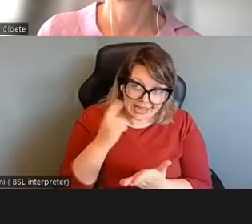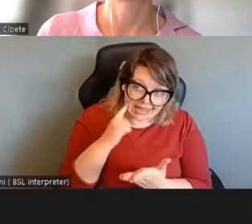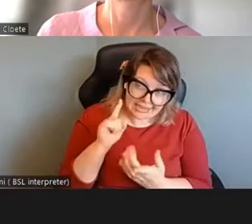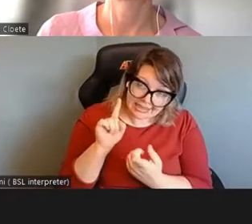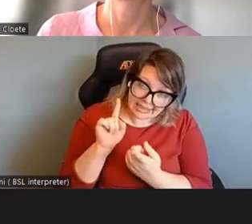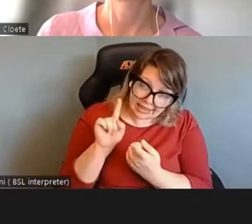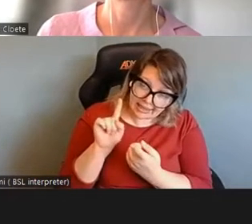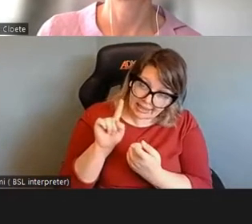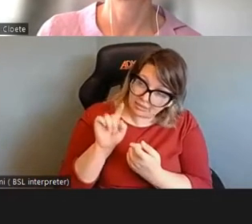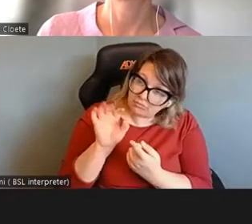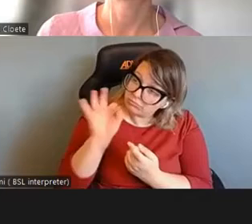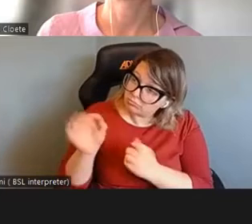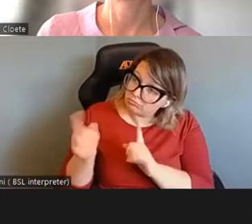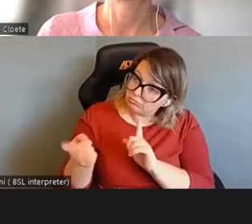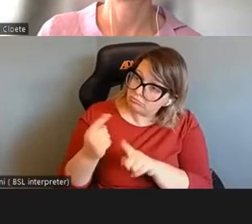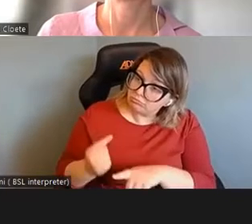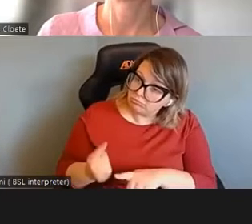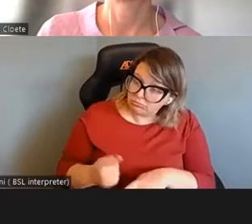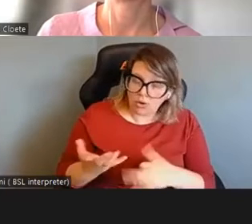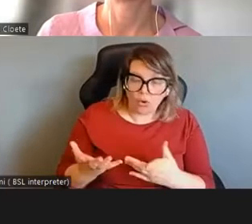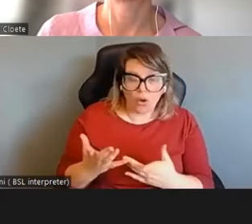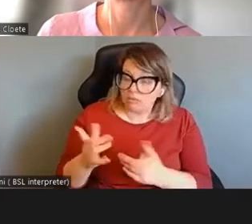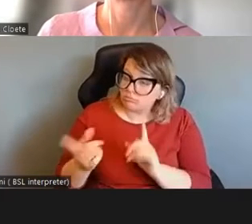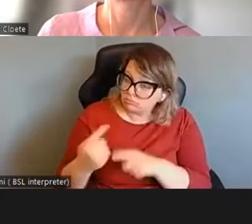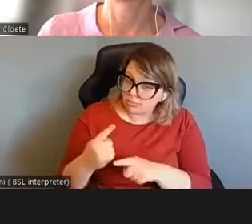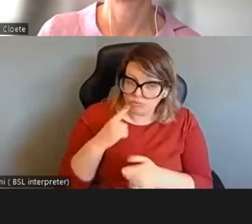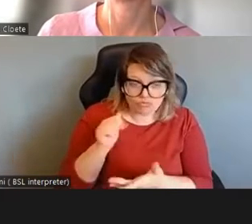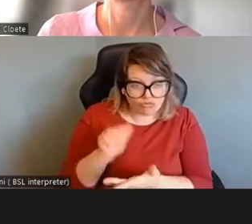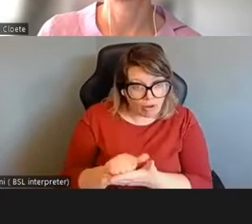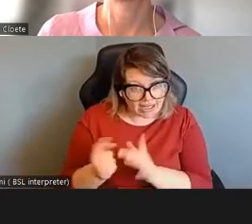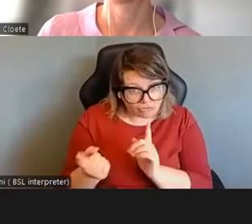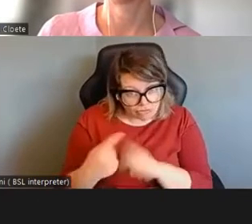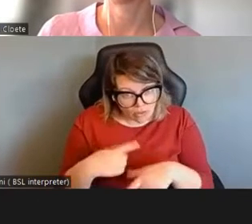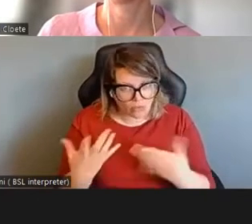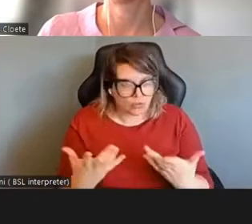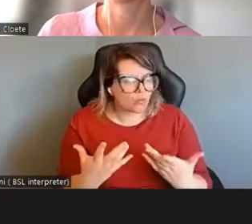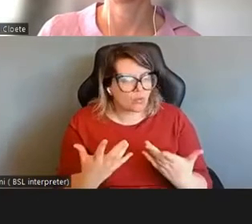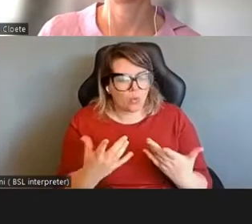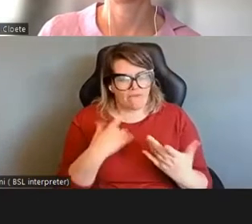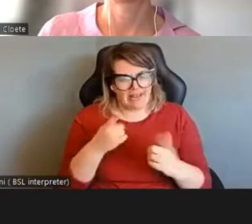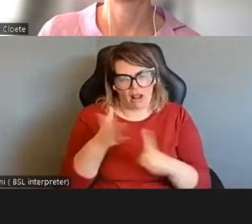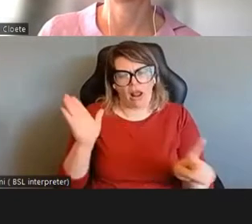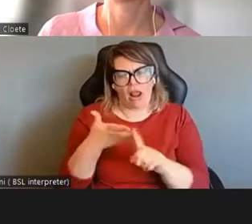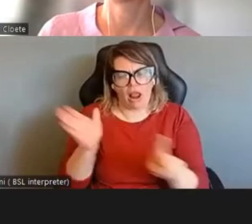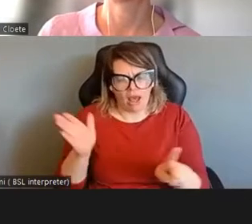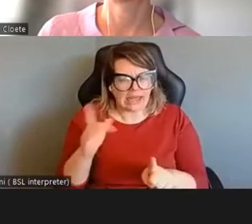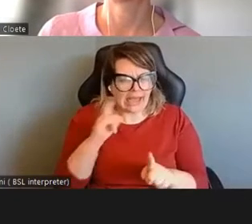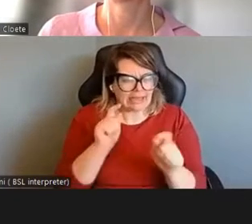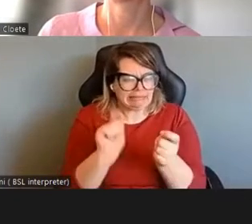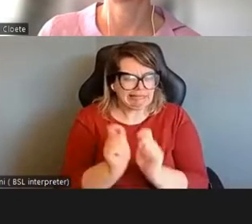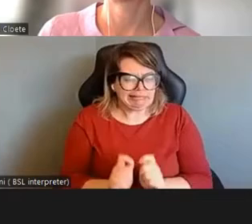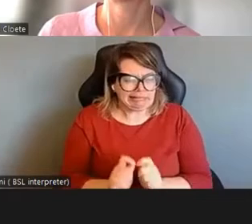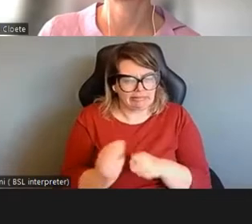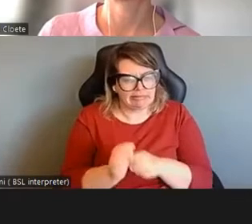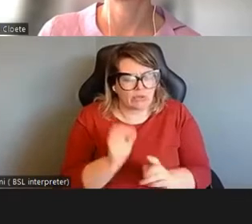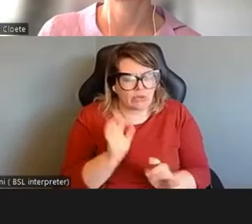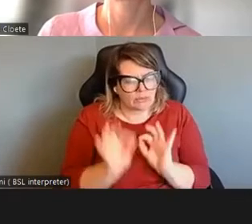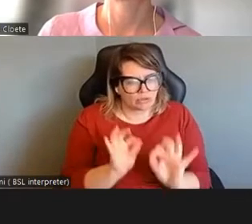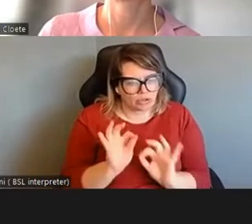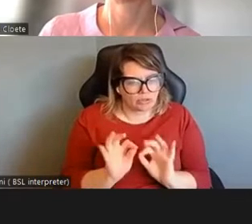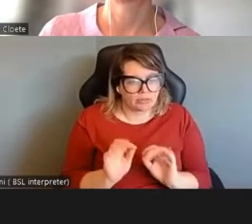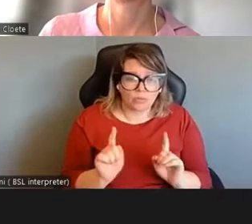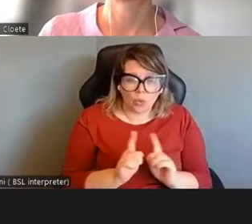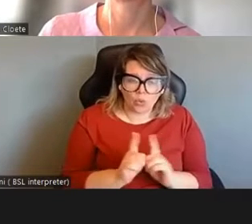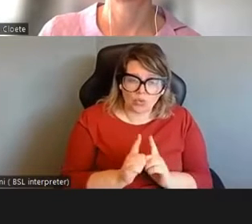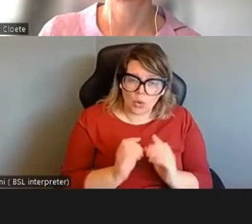and also whether they will get the responses they thought they would get. And they could also determine the length of